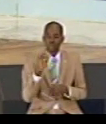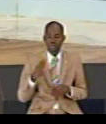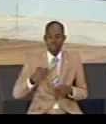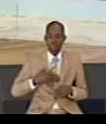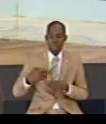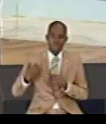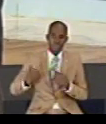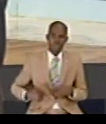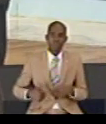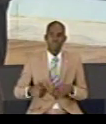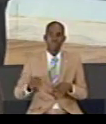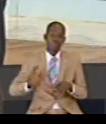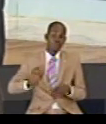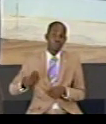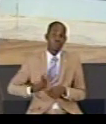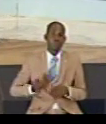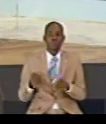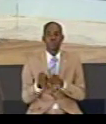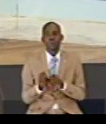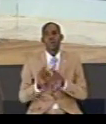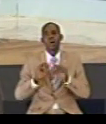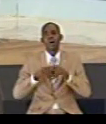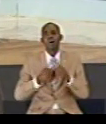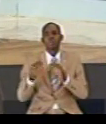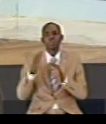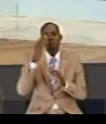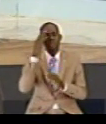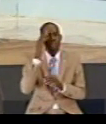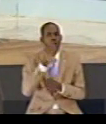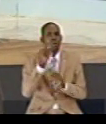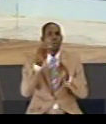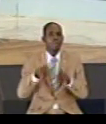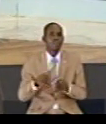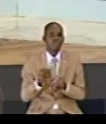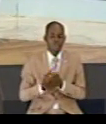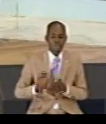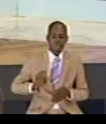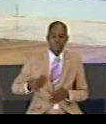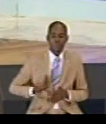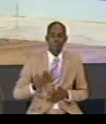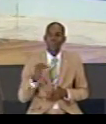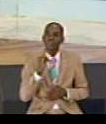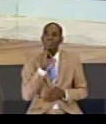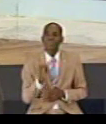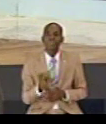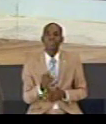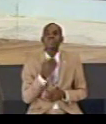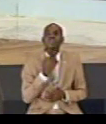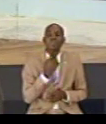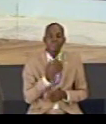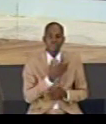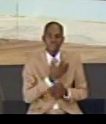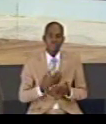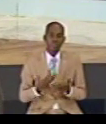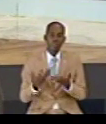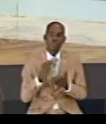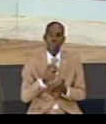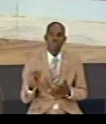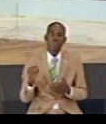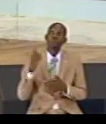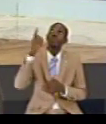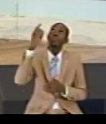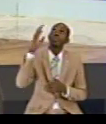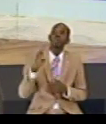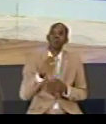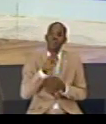O God. How do you recognize a person that is his soul is thirsty and panting after God? When he